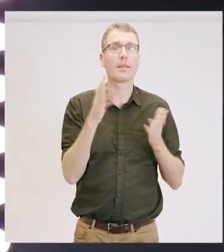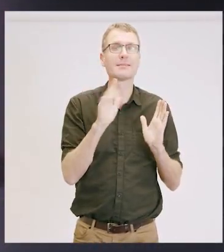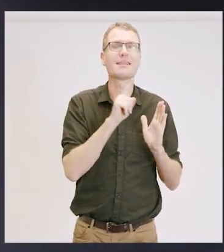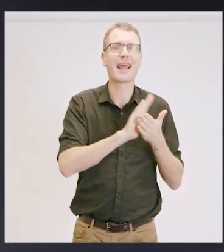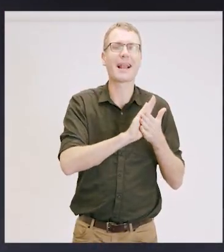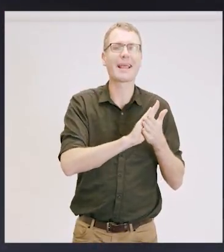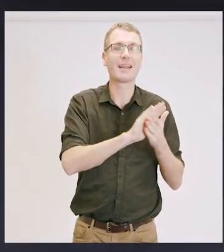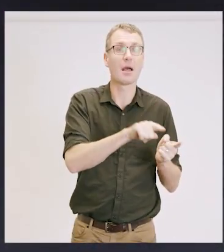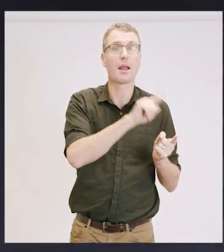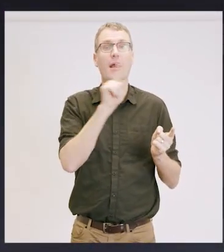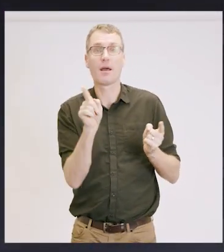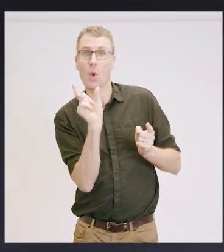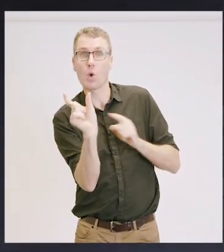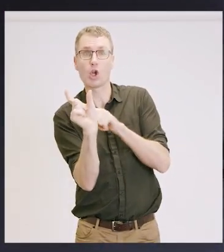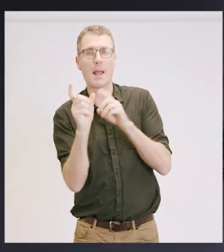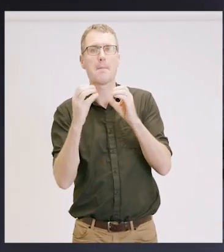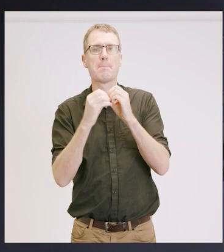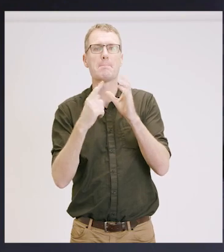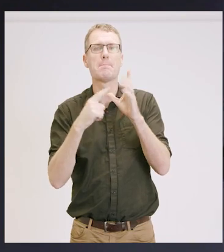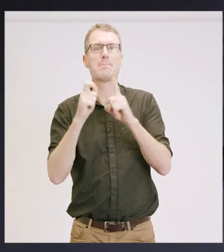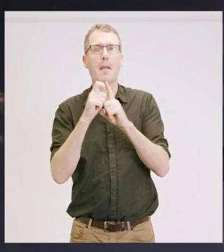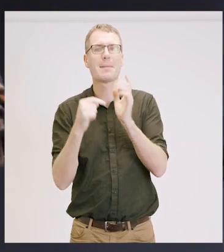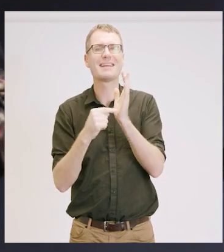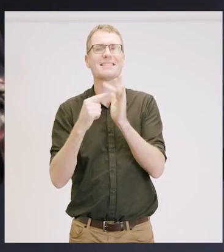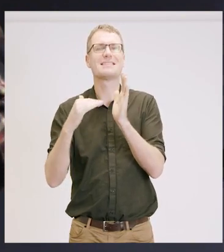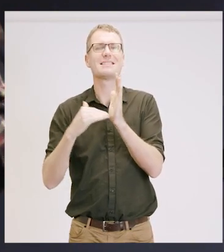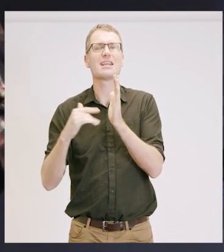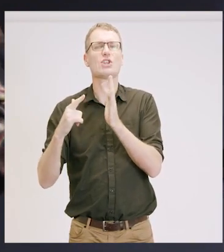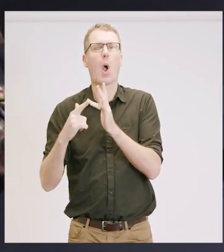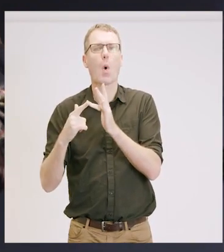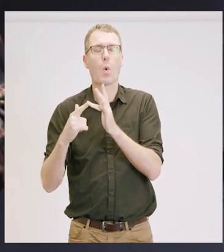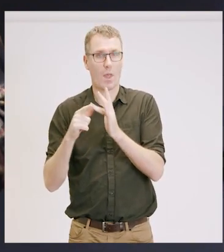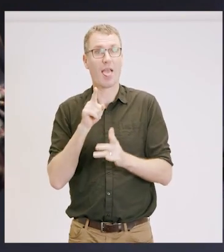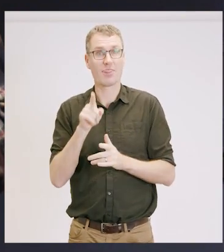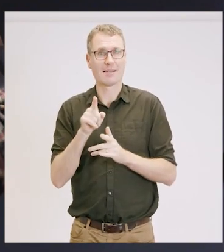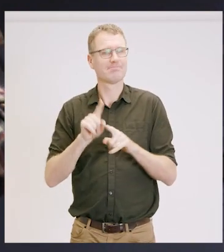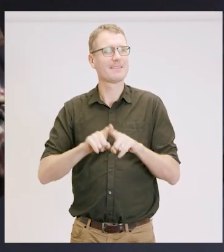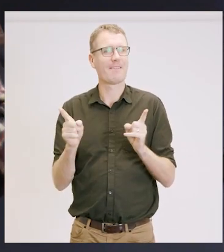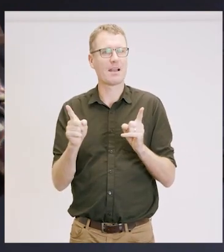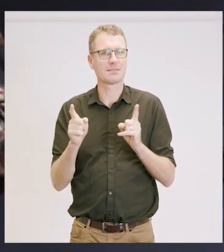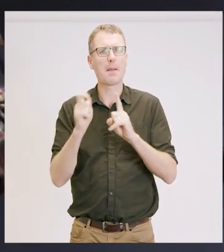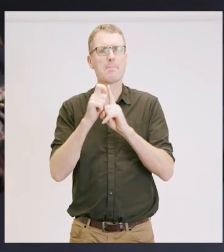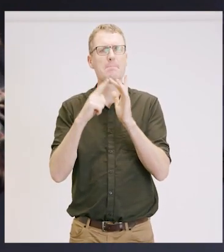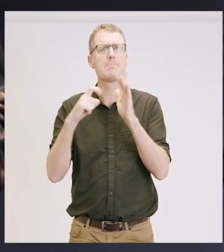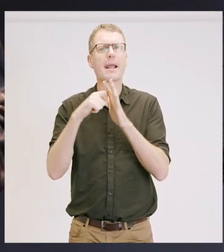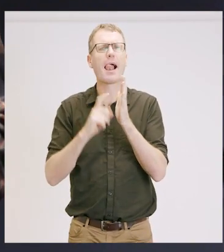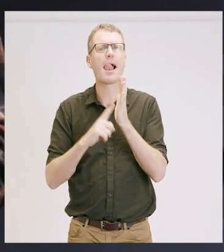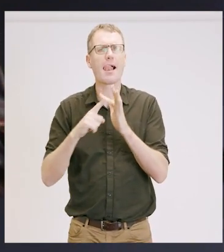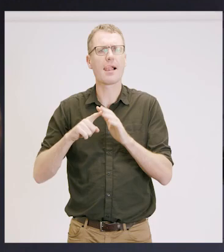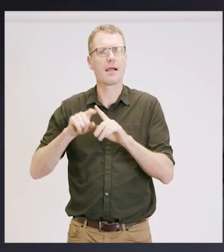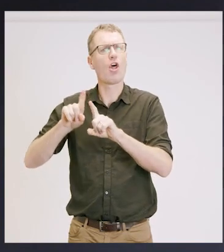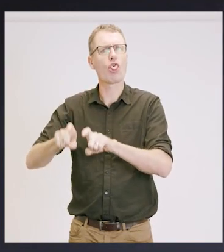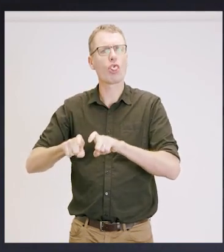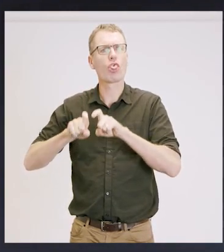Just dip it in, pull it out. But the word baptizo, when you're making pickled fruit, he said what you do, or